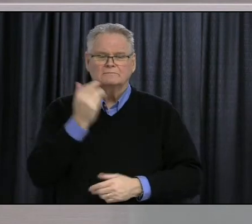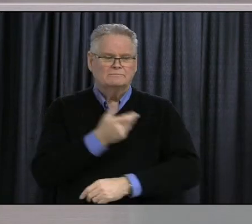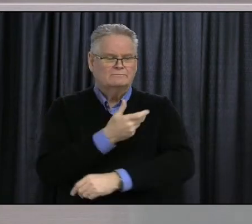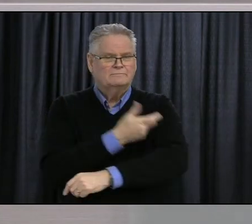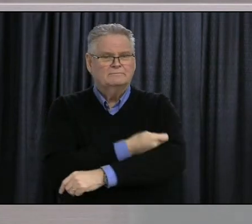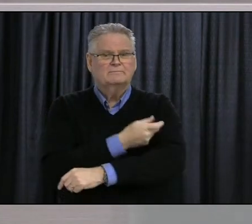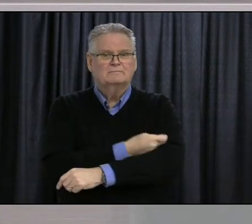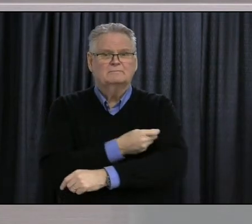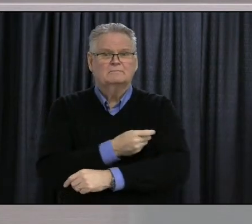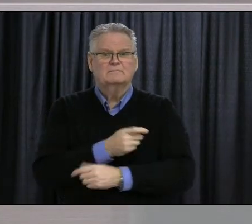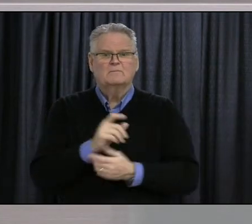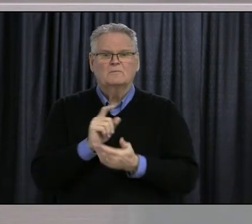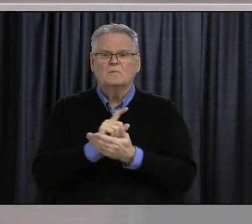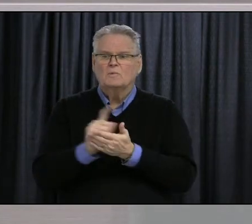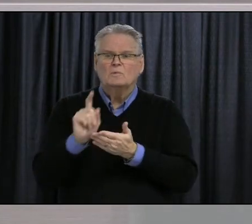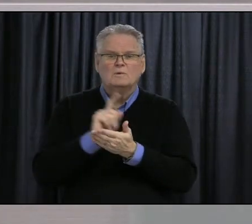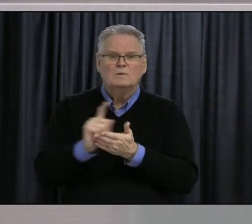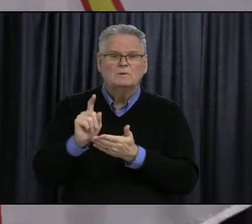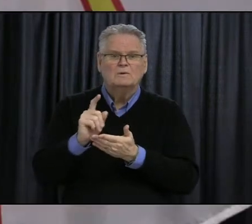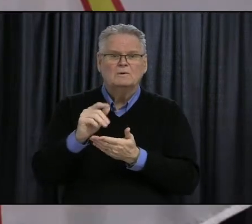of the province will be getting it?